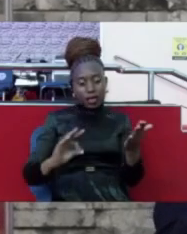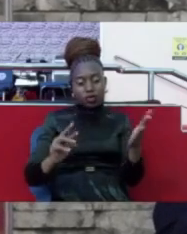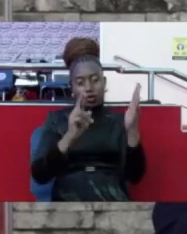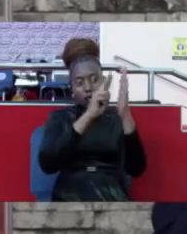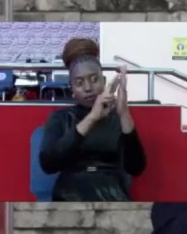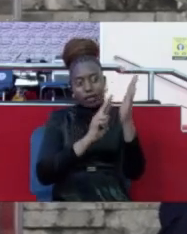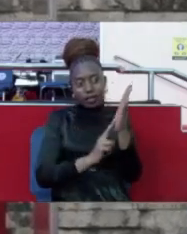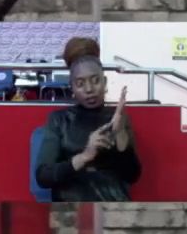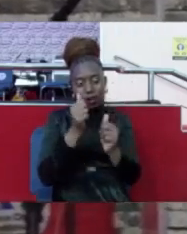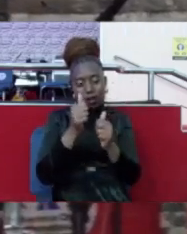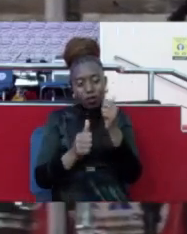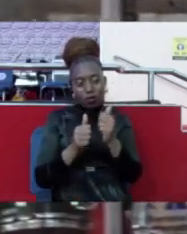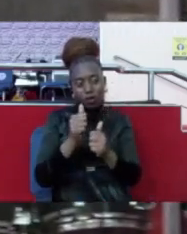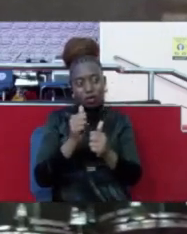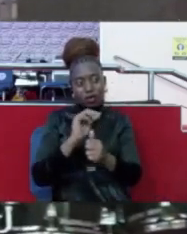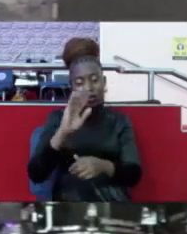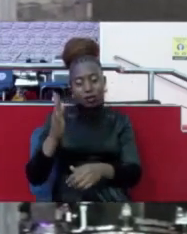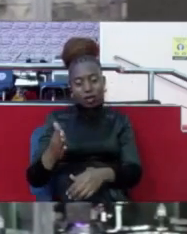that they wouldn't forget.